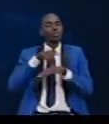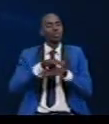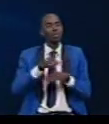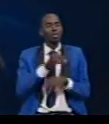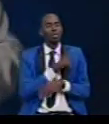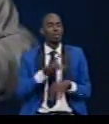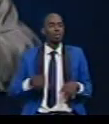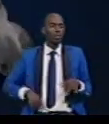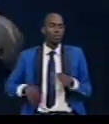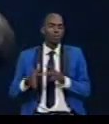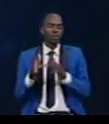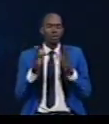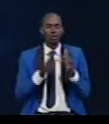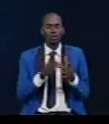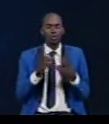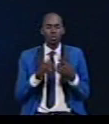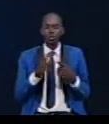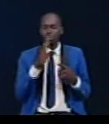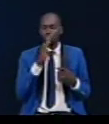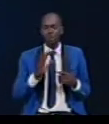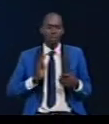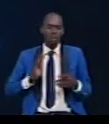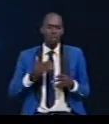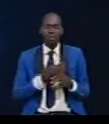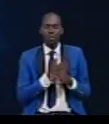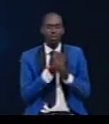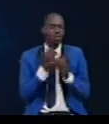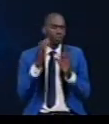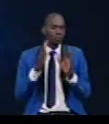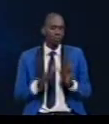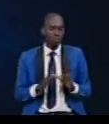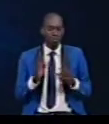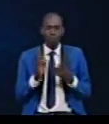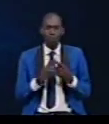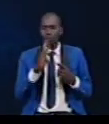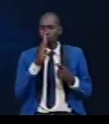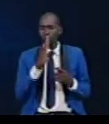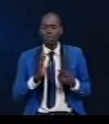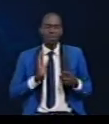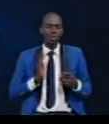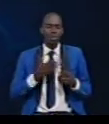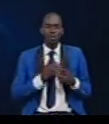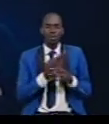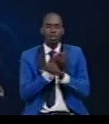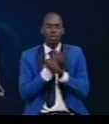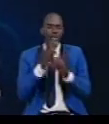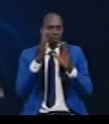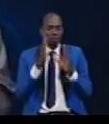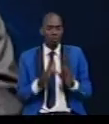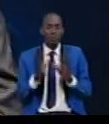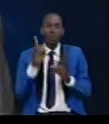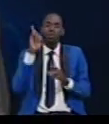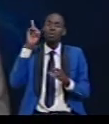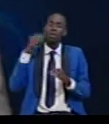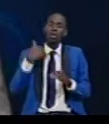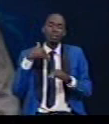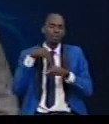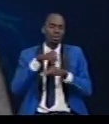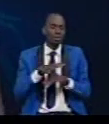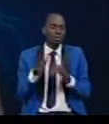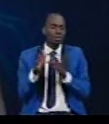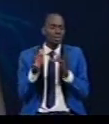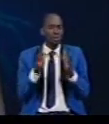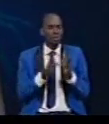our Savior, to be our Redeemer. You have sent Jesus to be the one